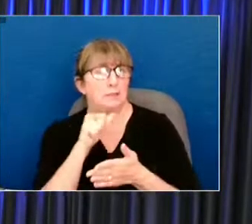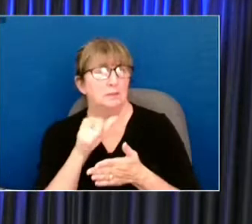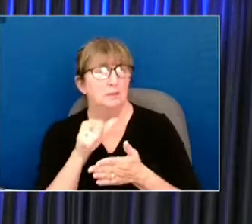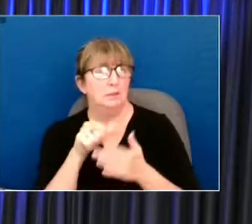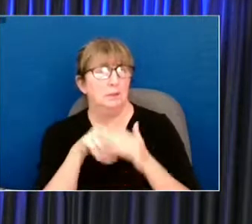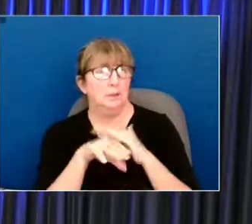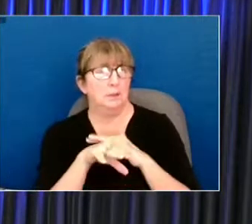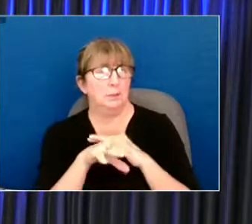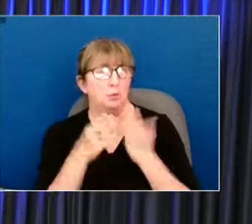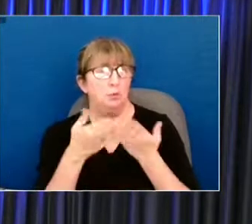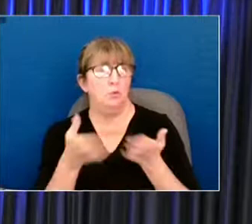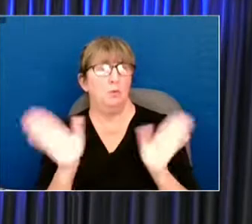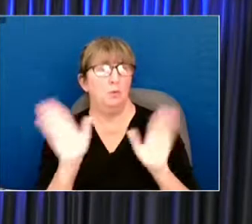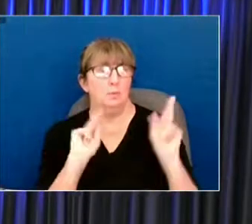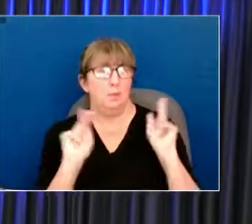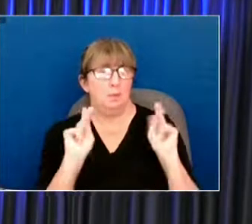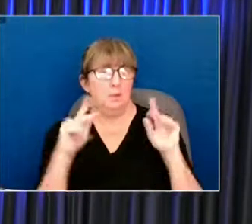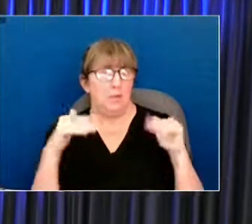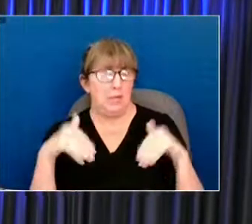public just yet.